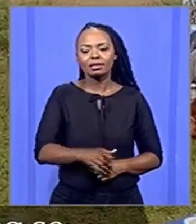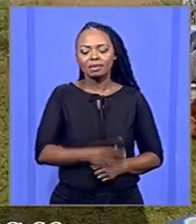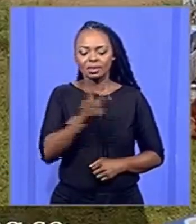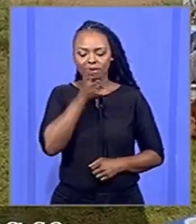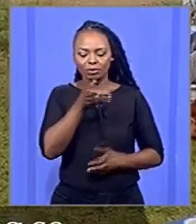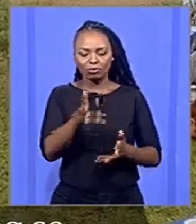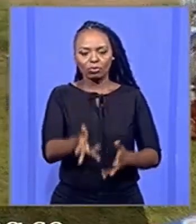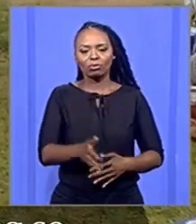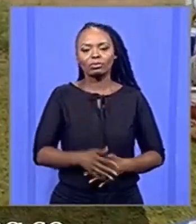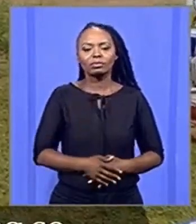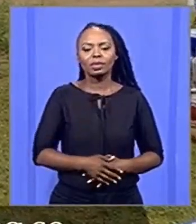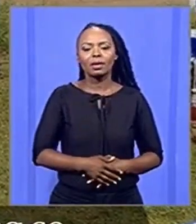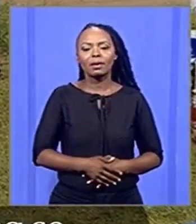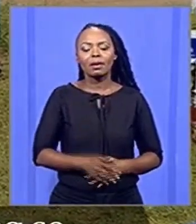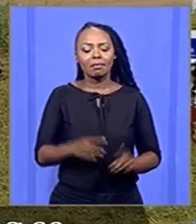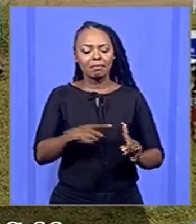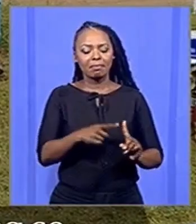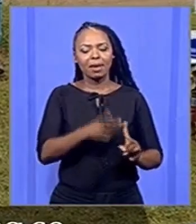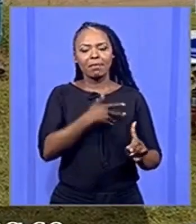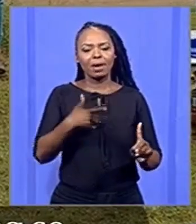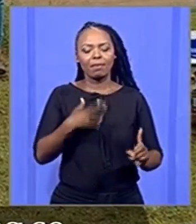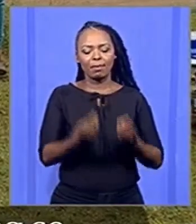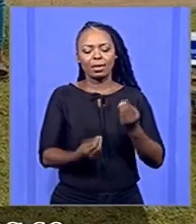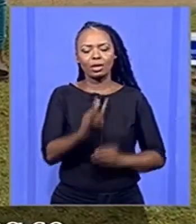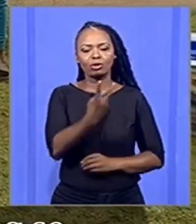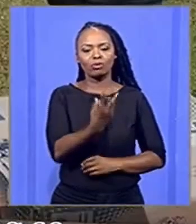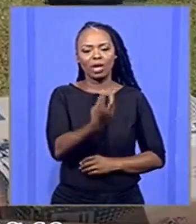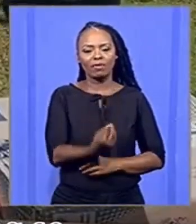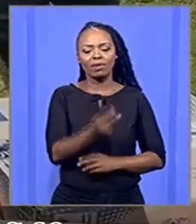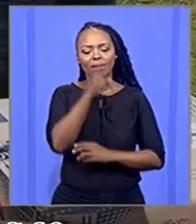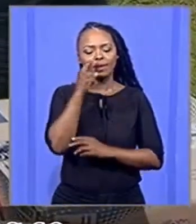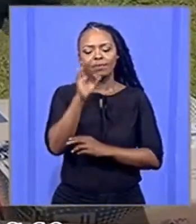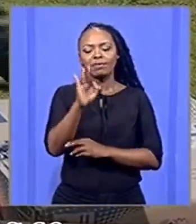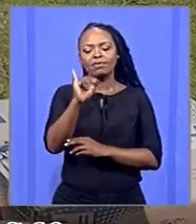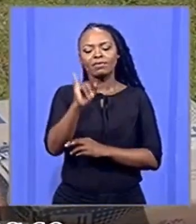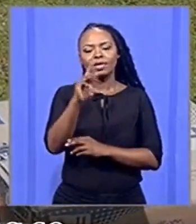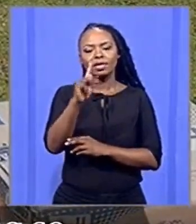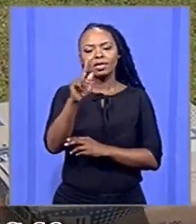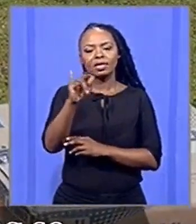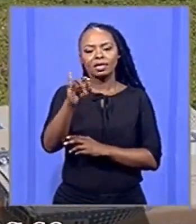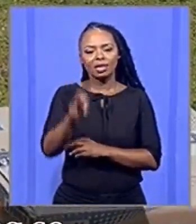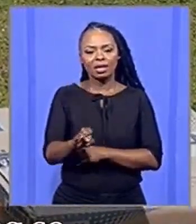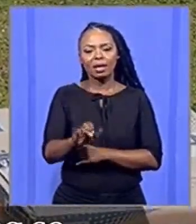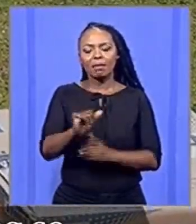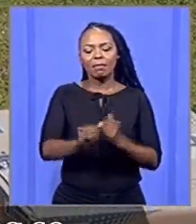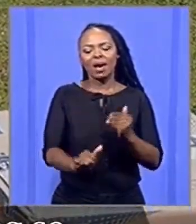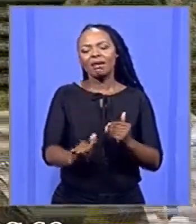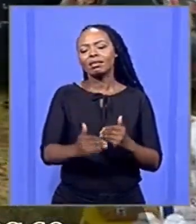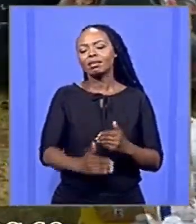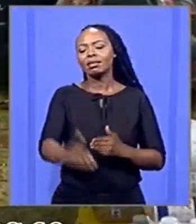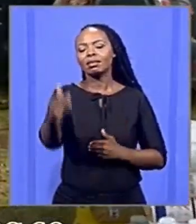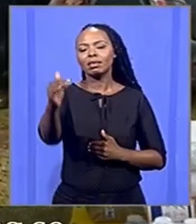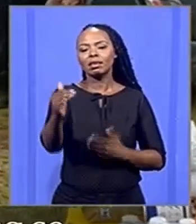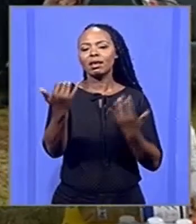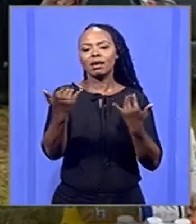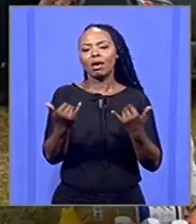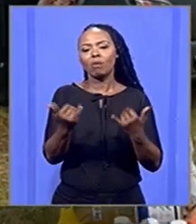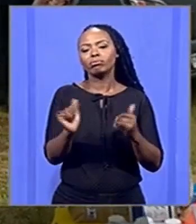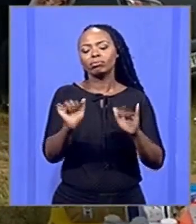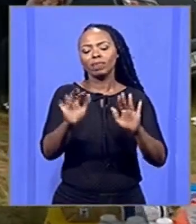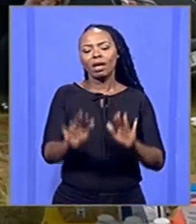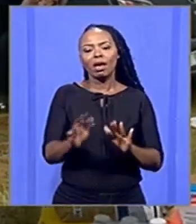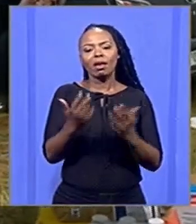moon. Go mo bana ba babedi fikile masina se se bolela gore a ka se reke dijo tekanong ya dikgwedi tše senyane. O re re ba